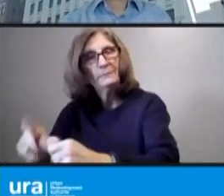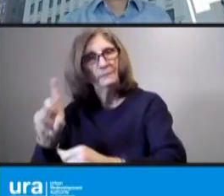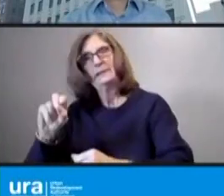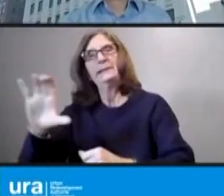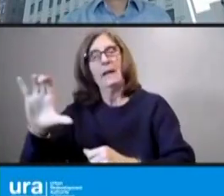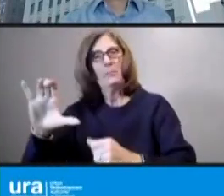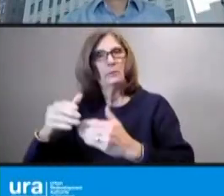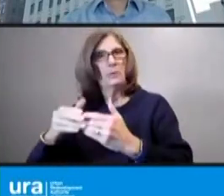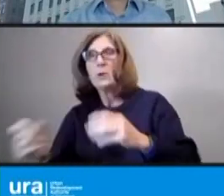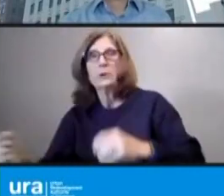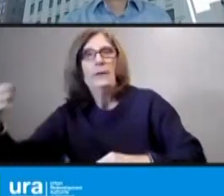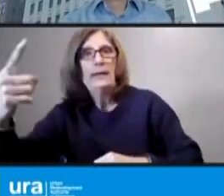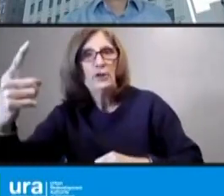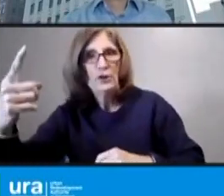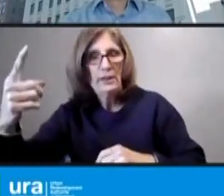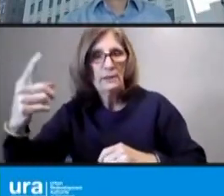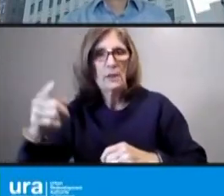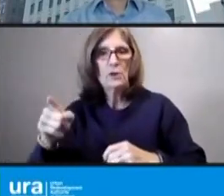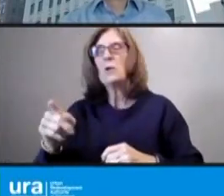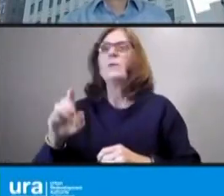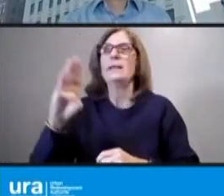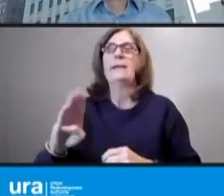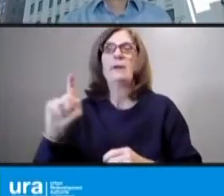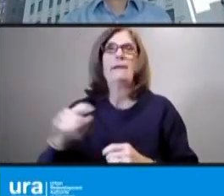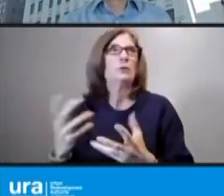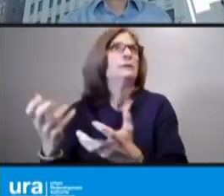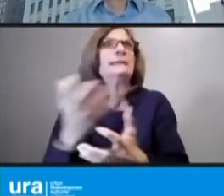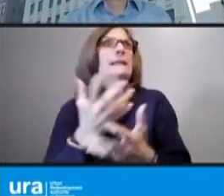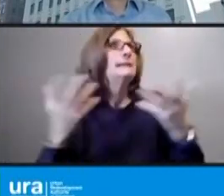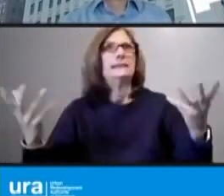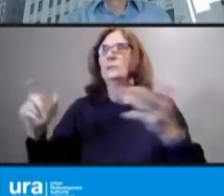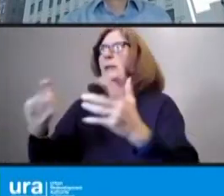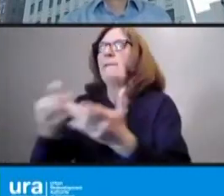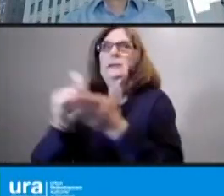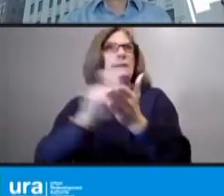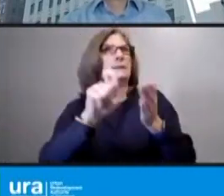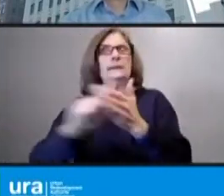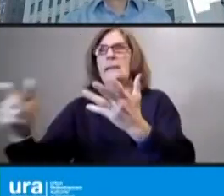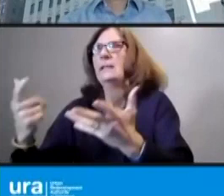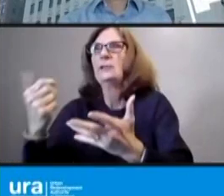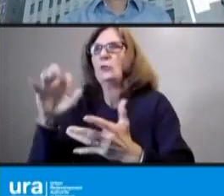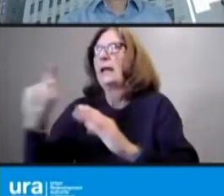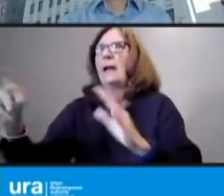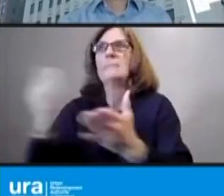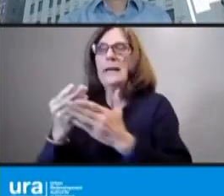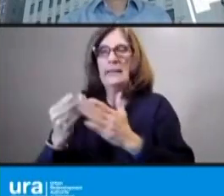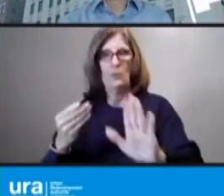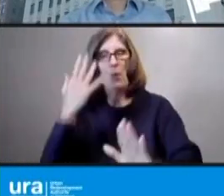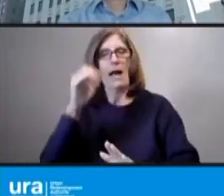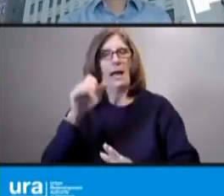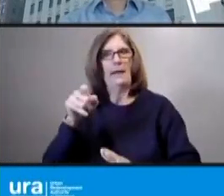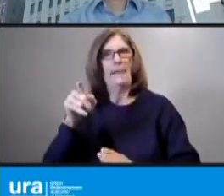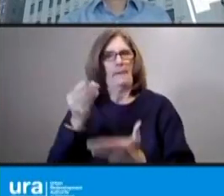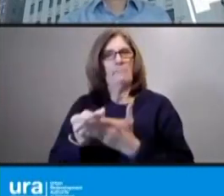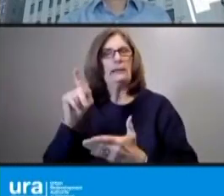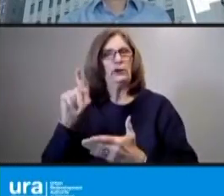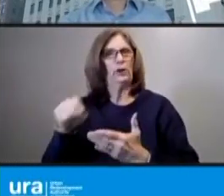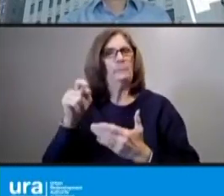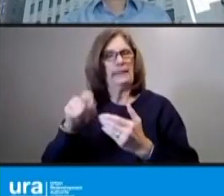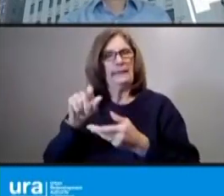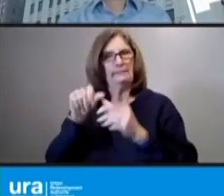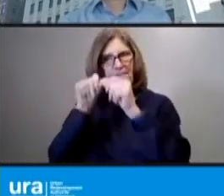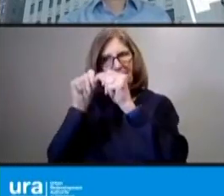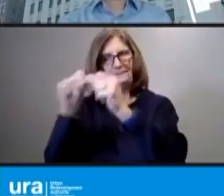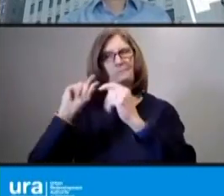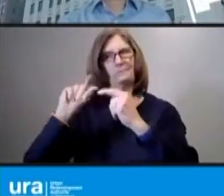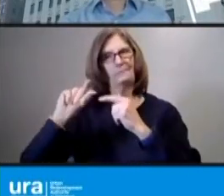into the next year so they don't have the same urgent need for additional grant funding in the event that they don't ever get this grant moving forward. They would still have that money to be